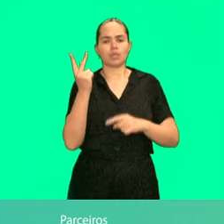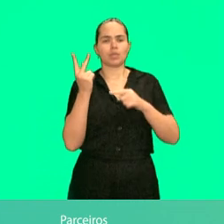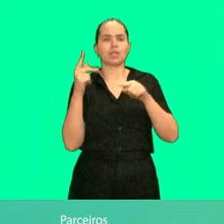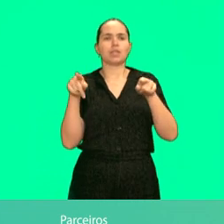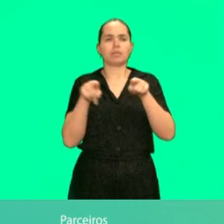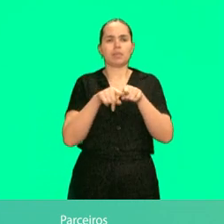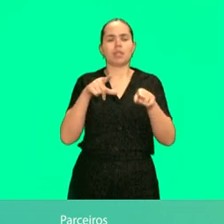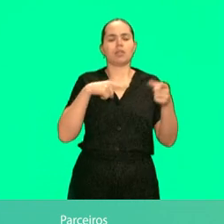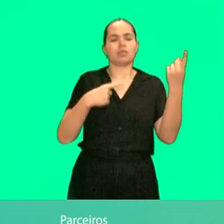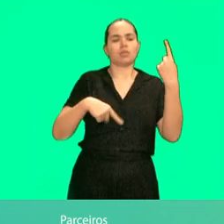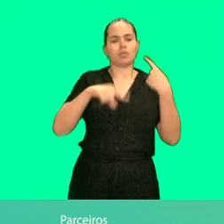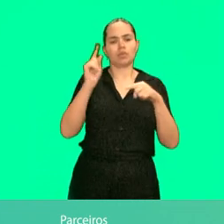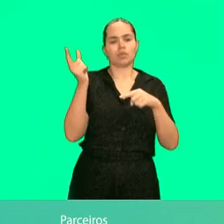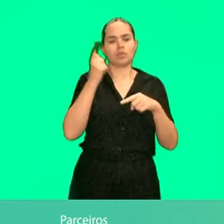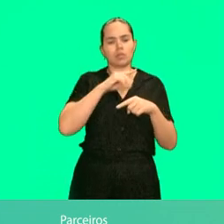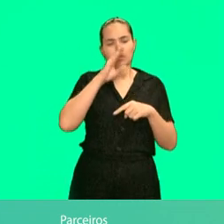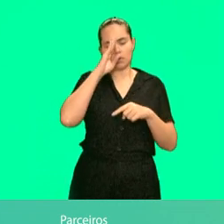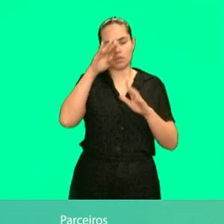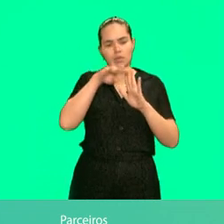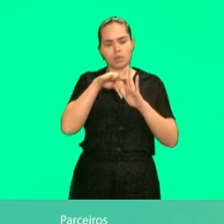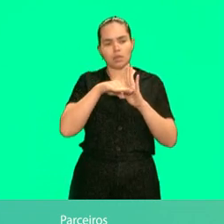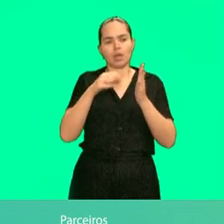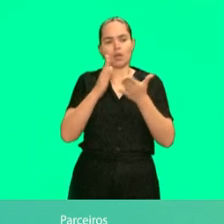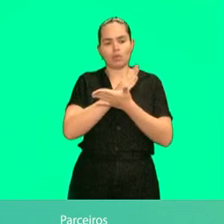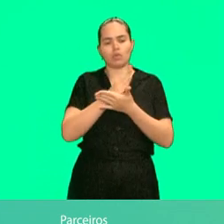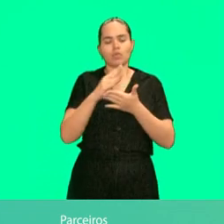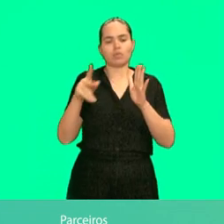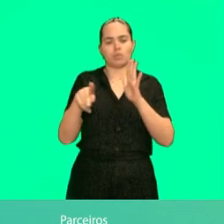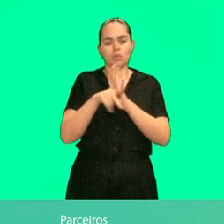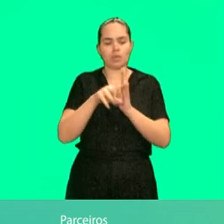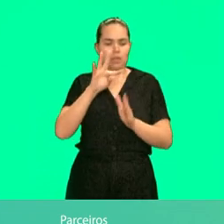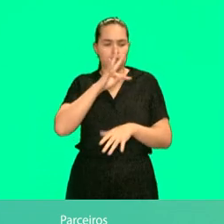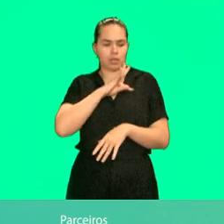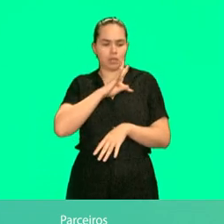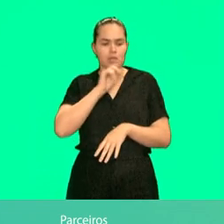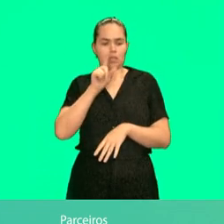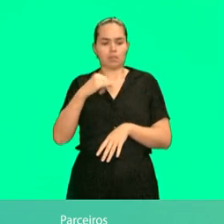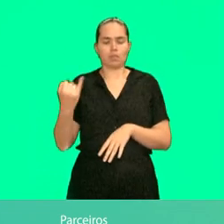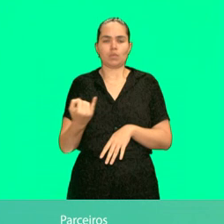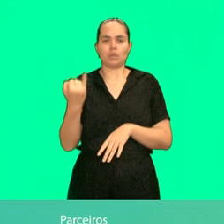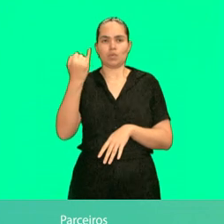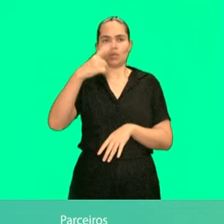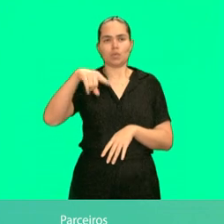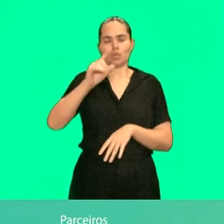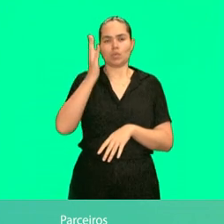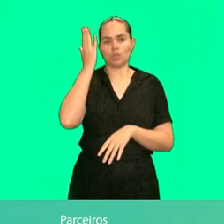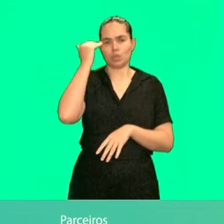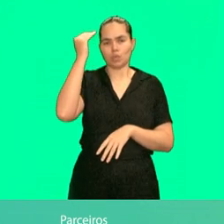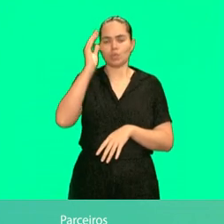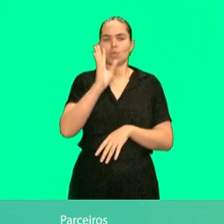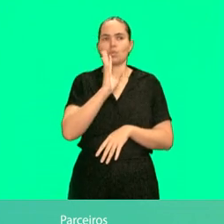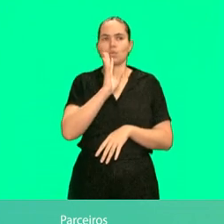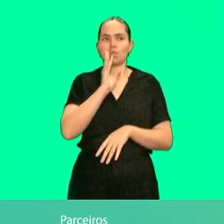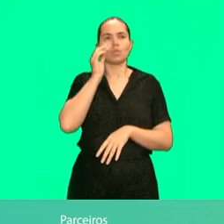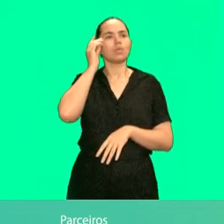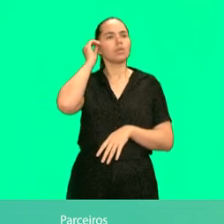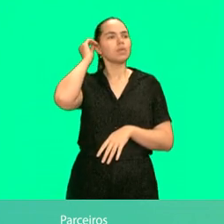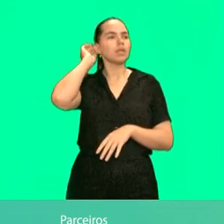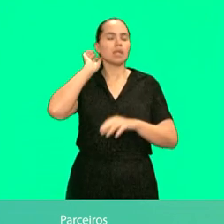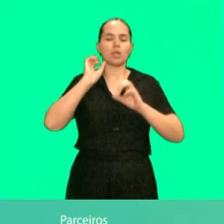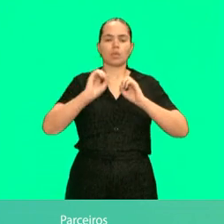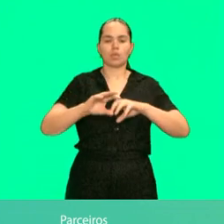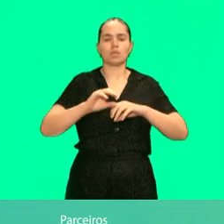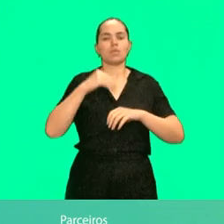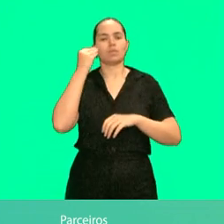But hydrogen also brings advantages and a few technical properties that are important to be known.